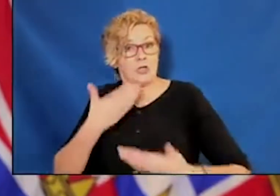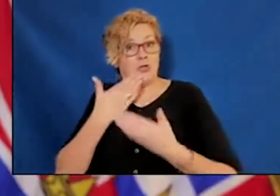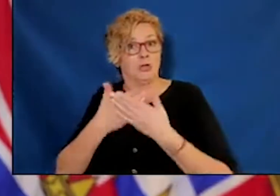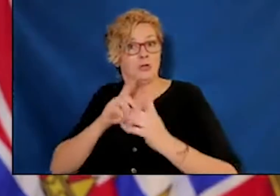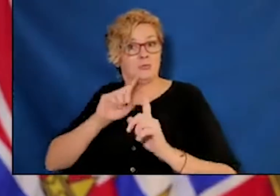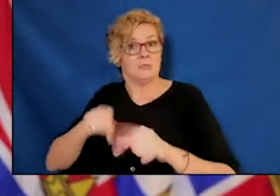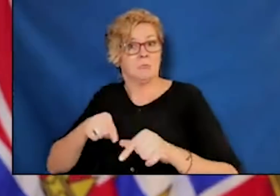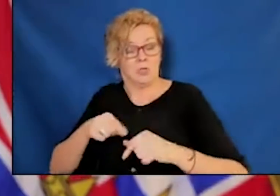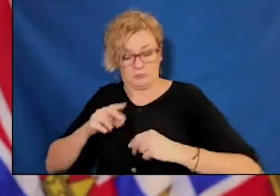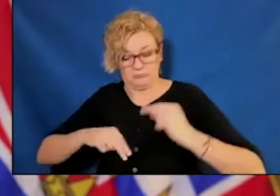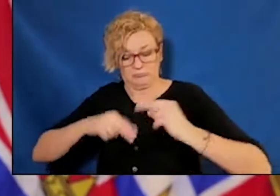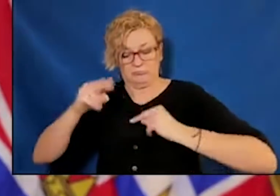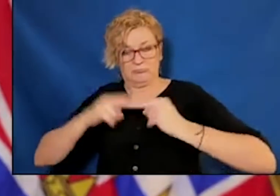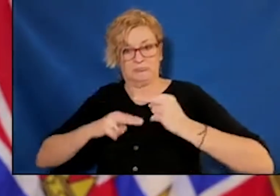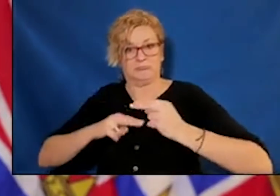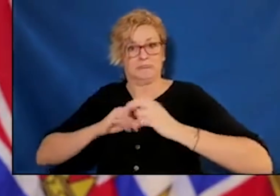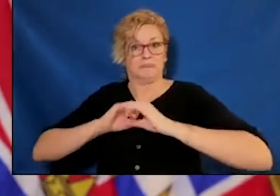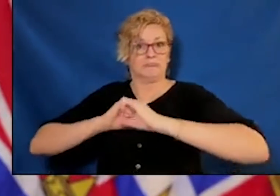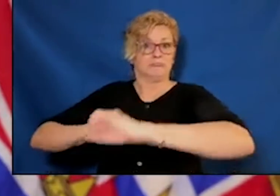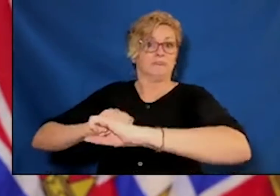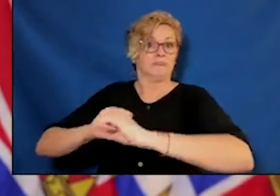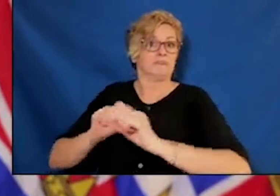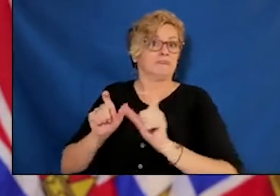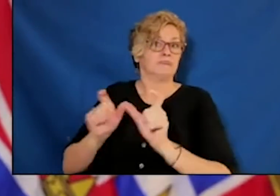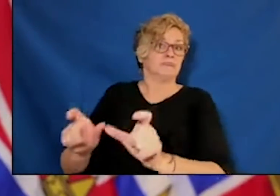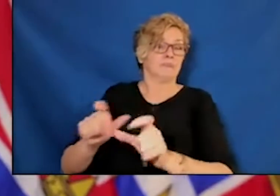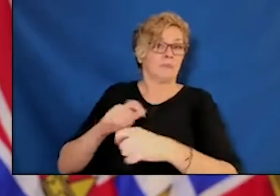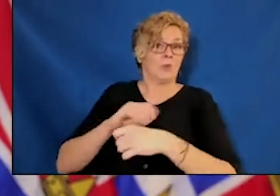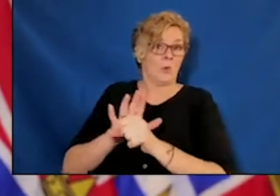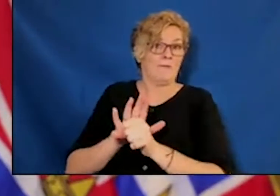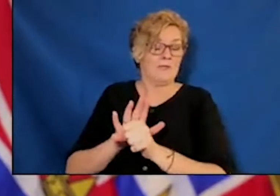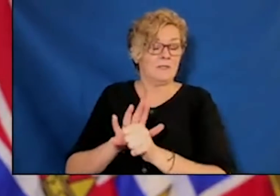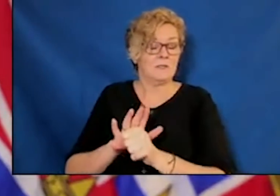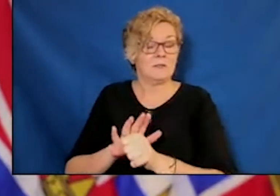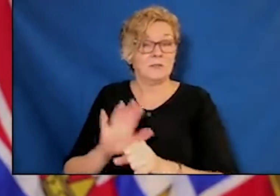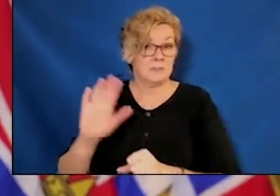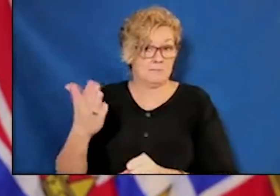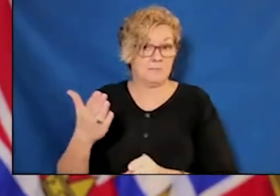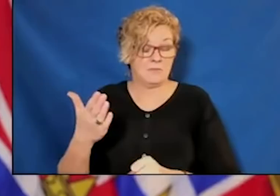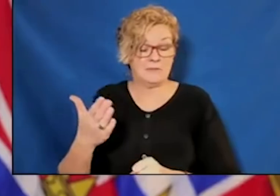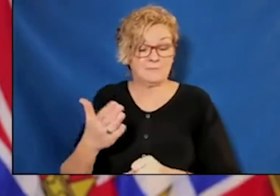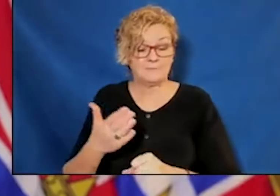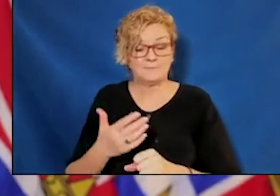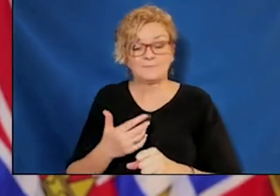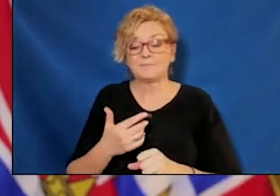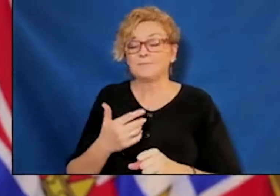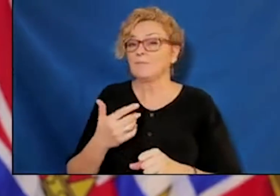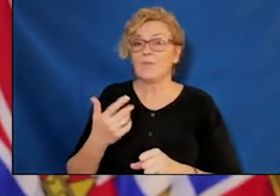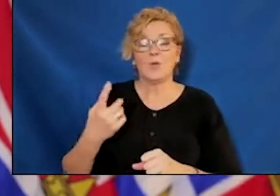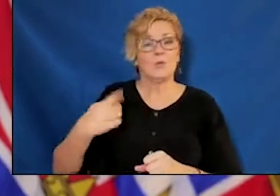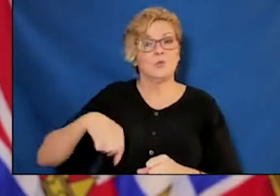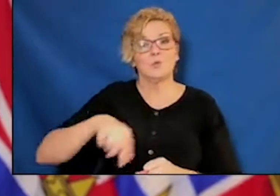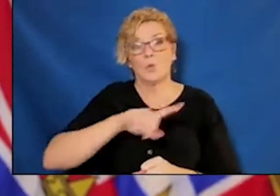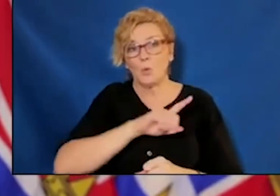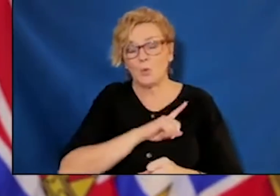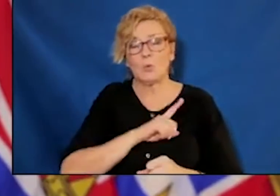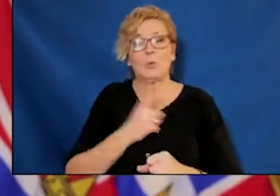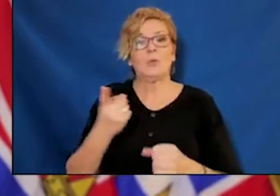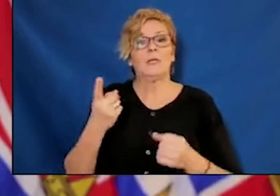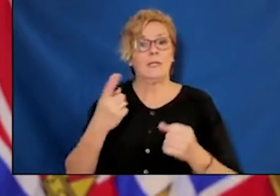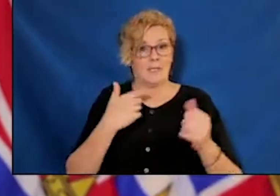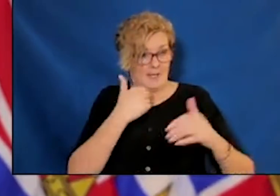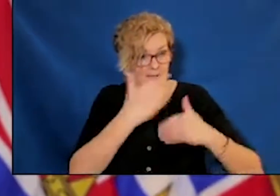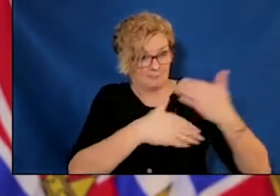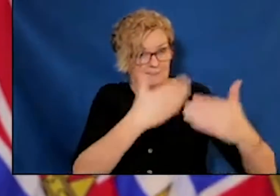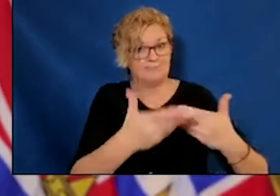things that we're trying to do now, monitoring ourselves for symptoms every day, getting tested regularly. Those types of things will need